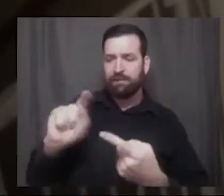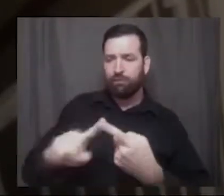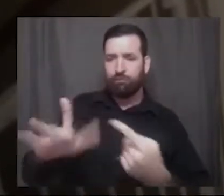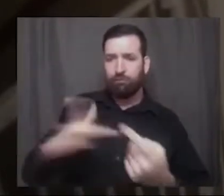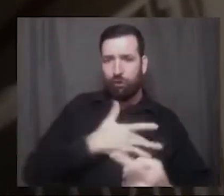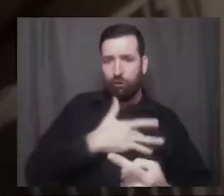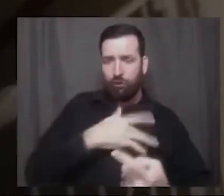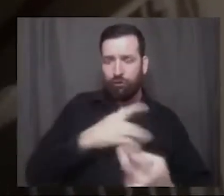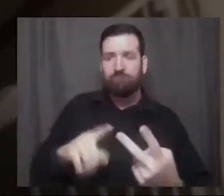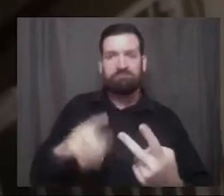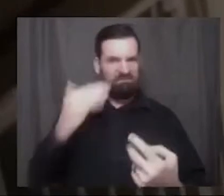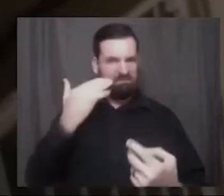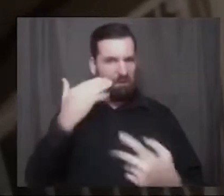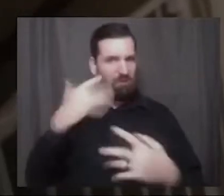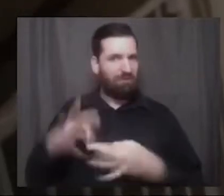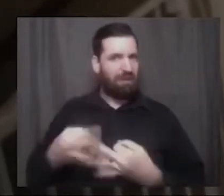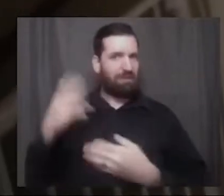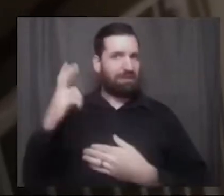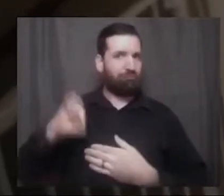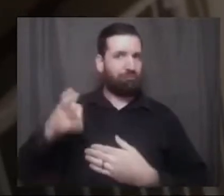her family history.